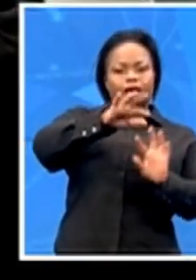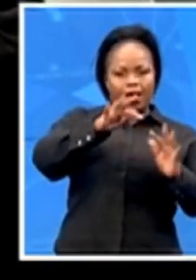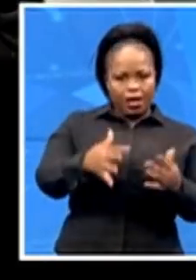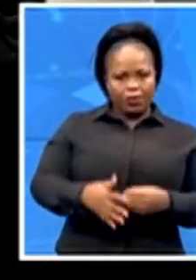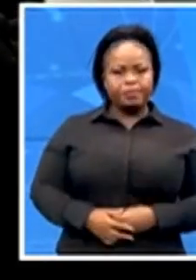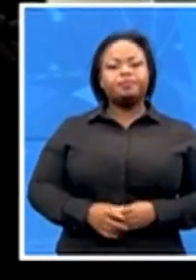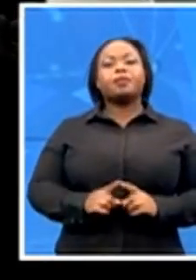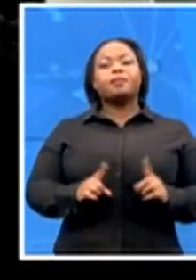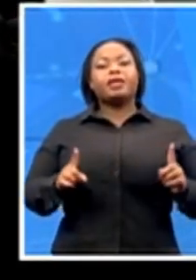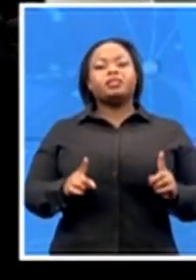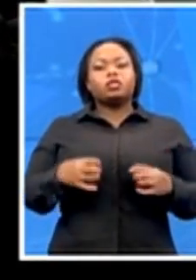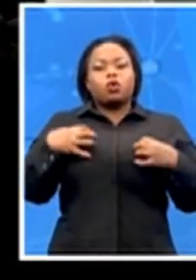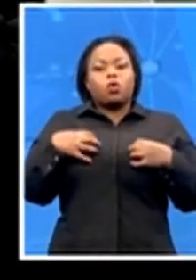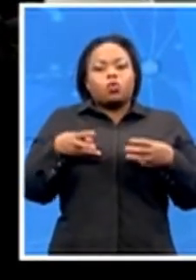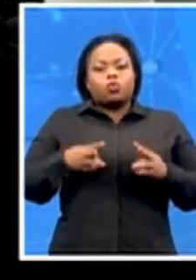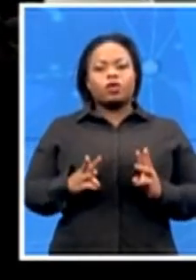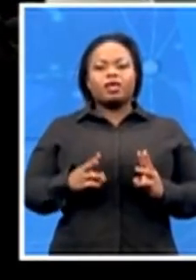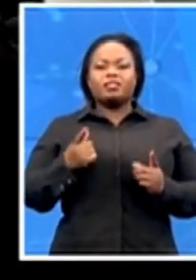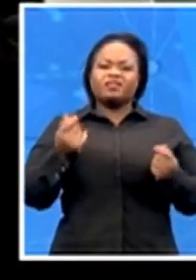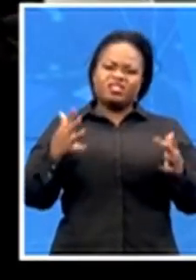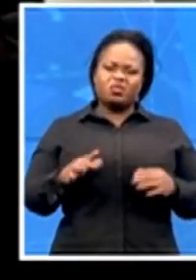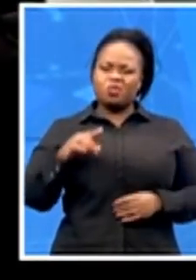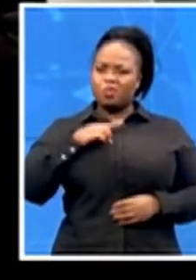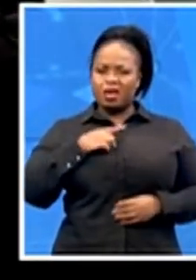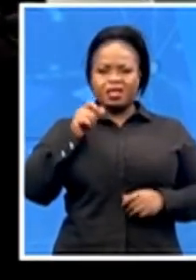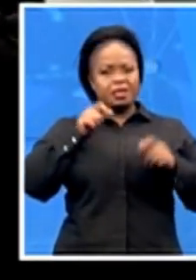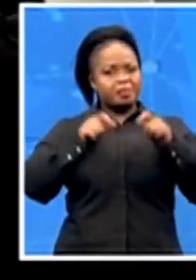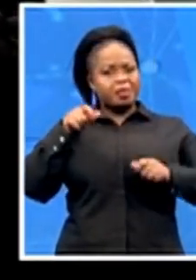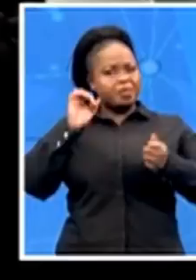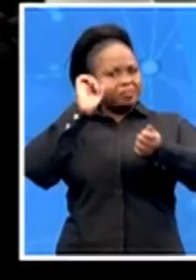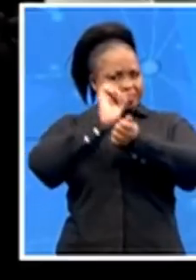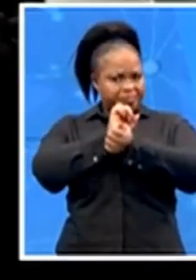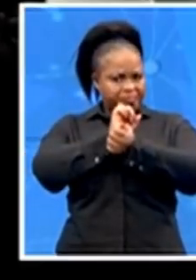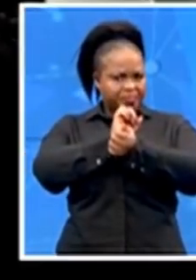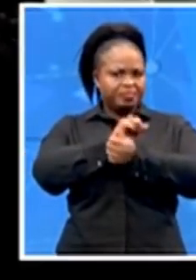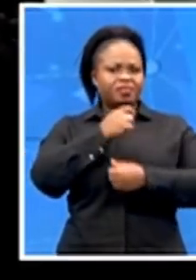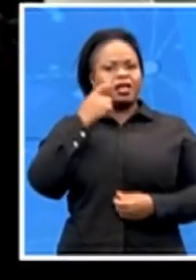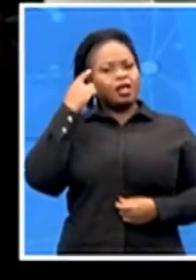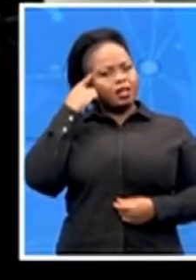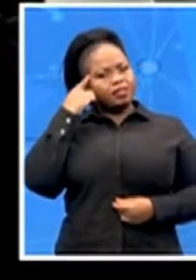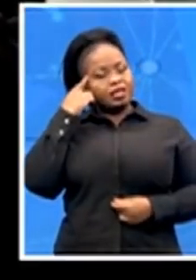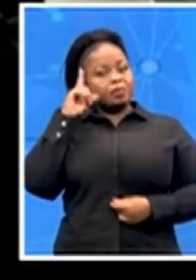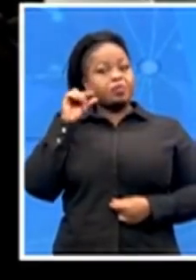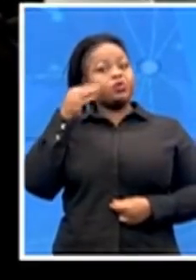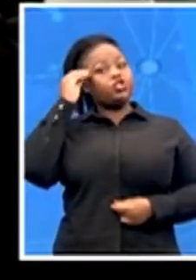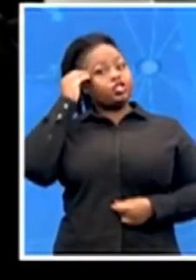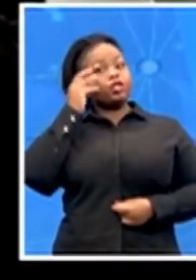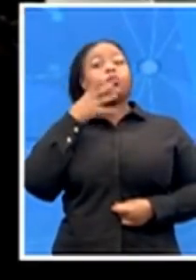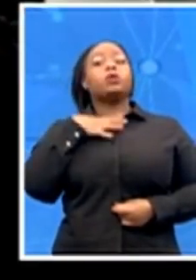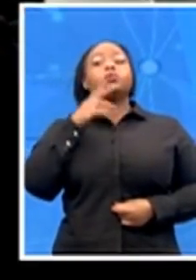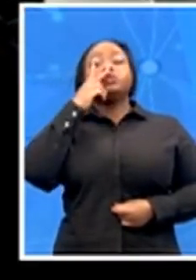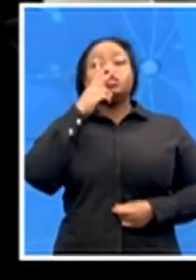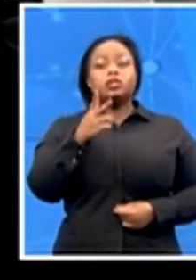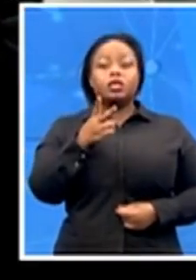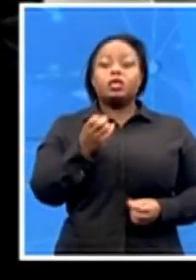of arresting people, it's an issue that I think would be very interesting to see how many people that were in that